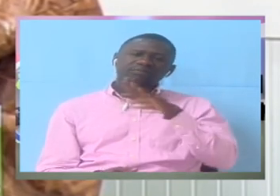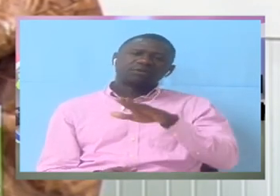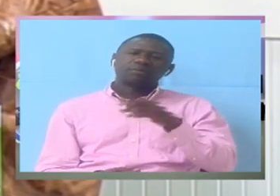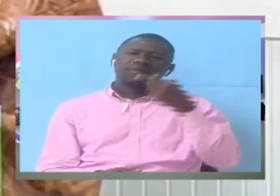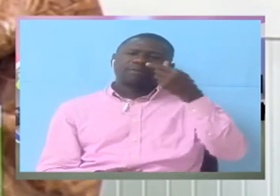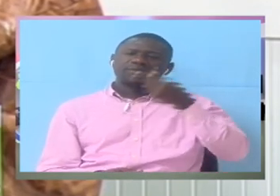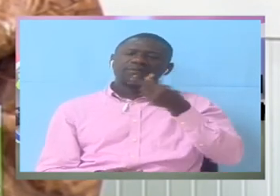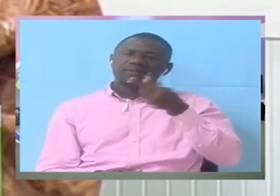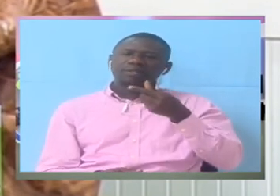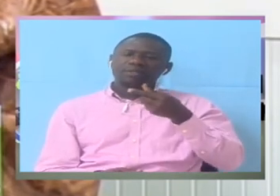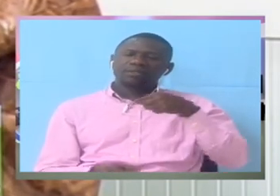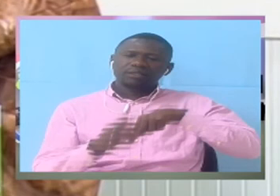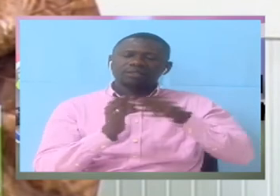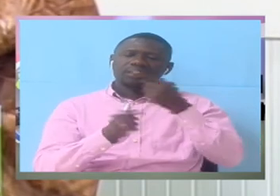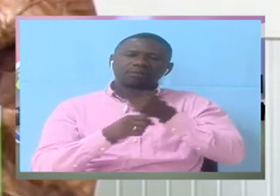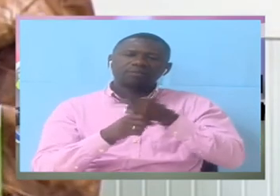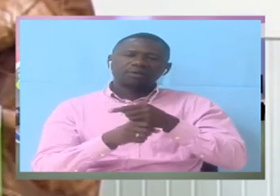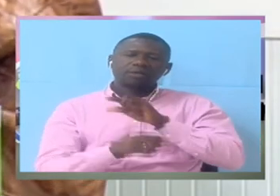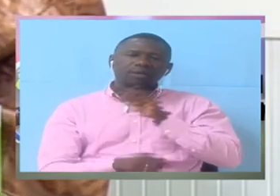Demban.